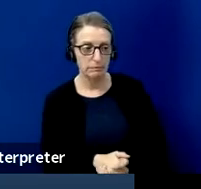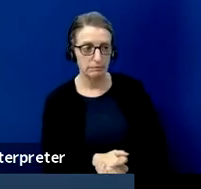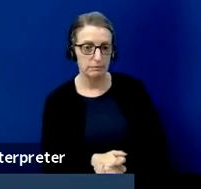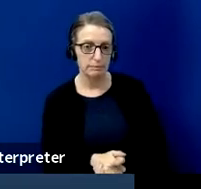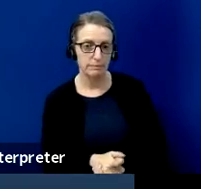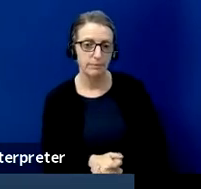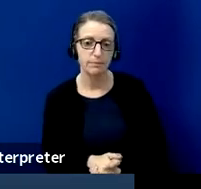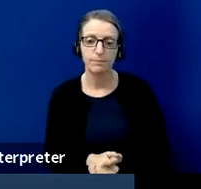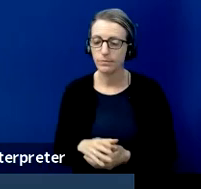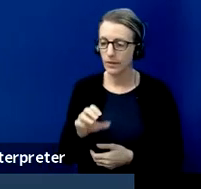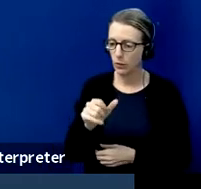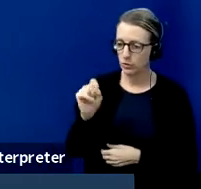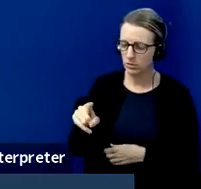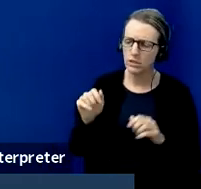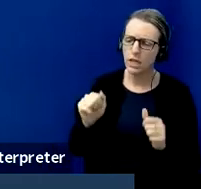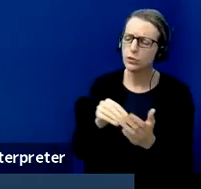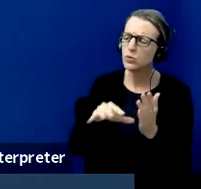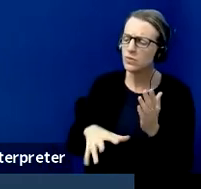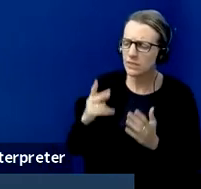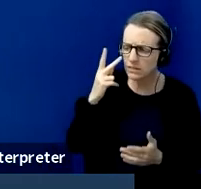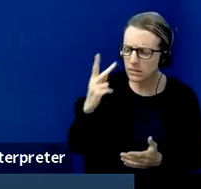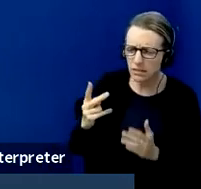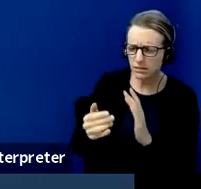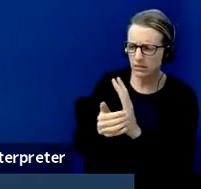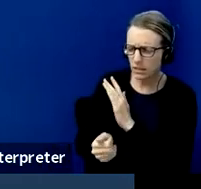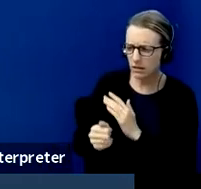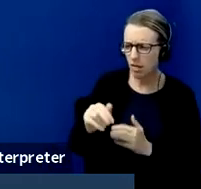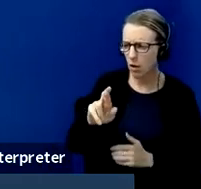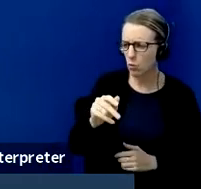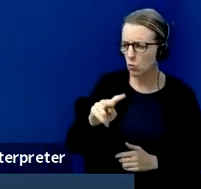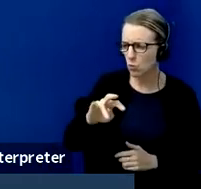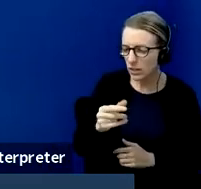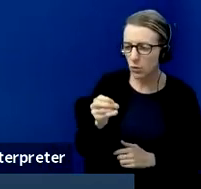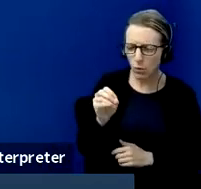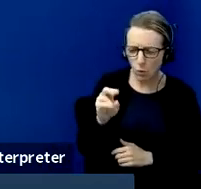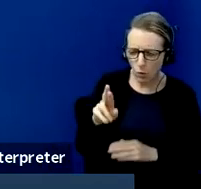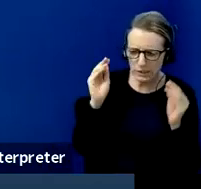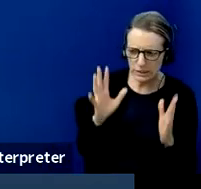Okay, question is, can students see their skill rating, or is that only viewable by the teacher?